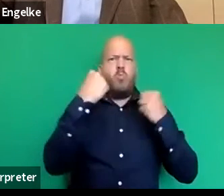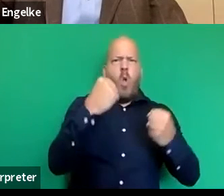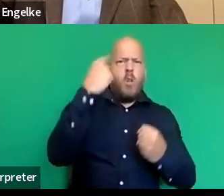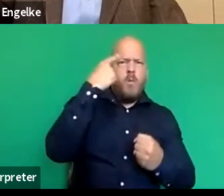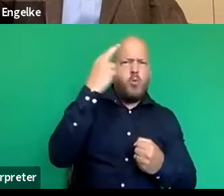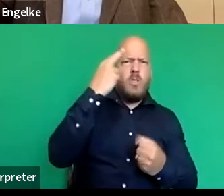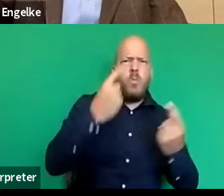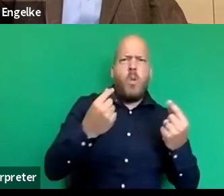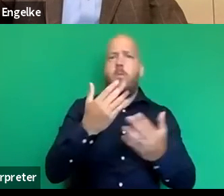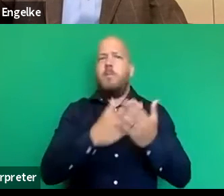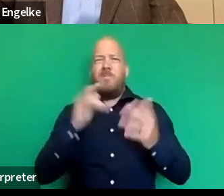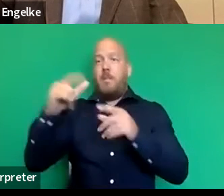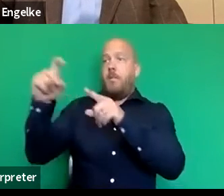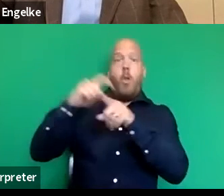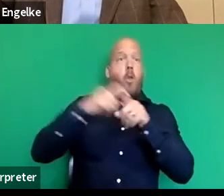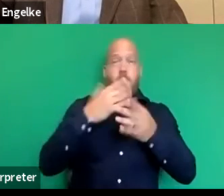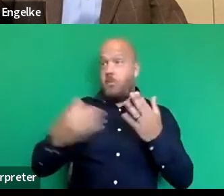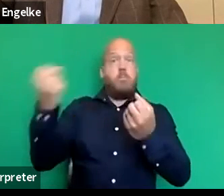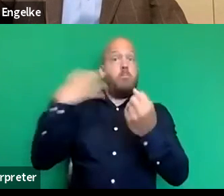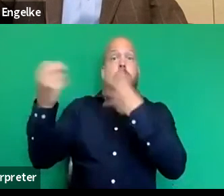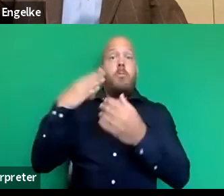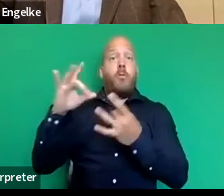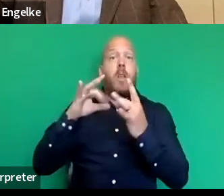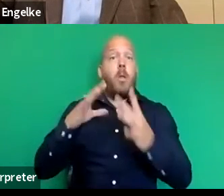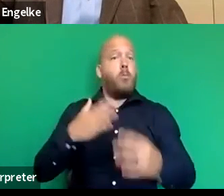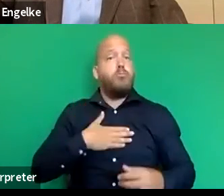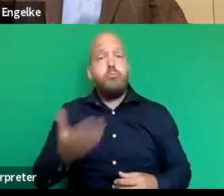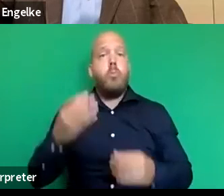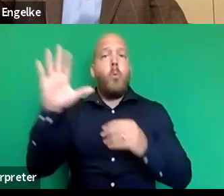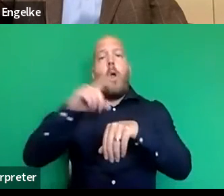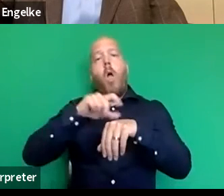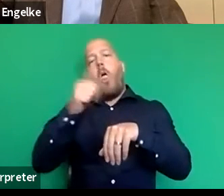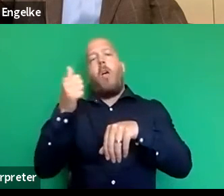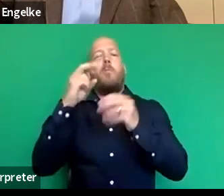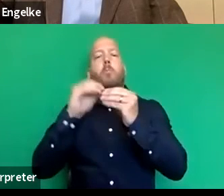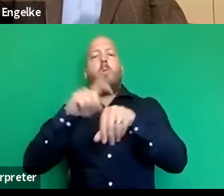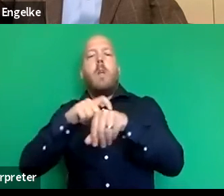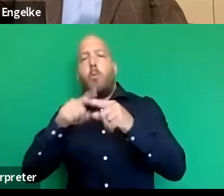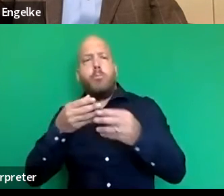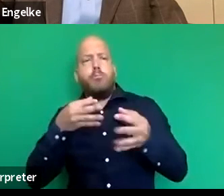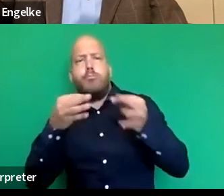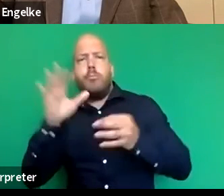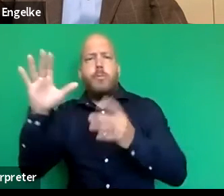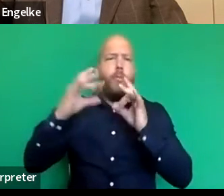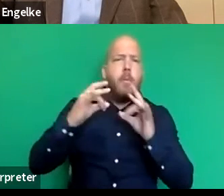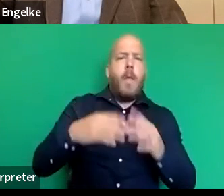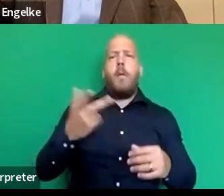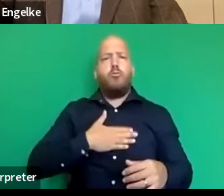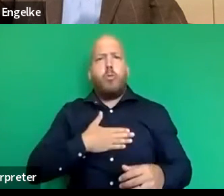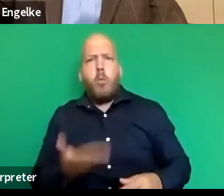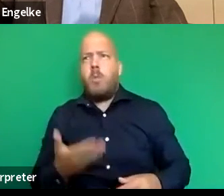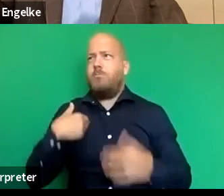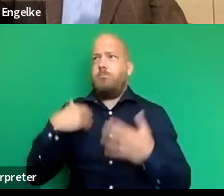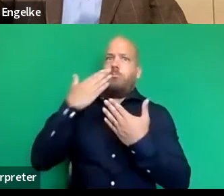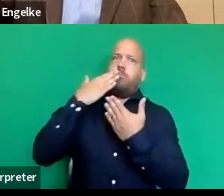services and let us know where we can do better or what worked really well for them. And I think as long as we continue listening to the